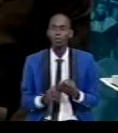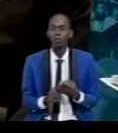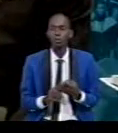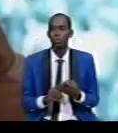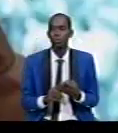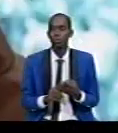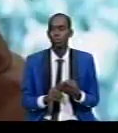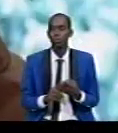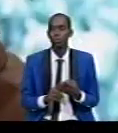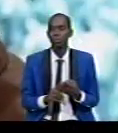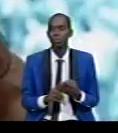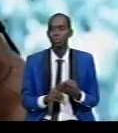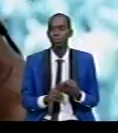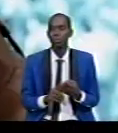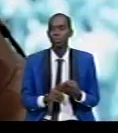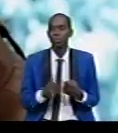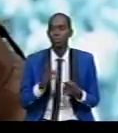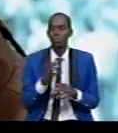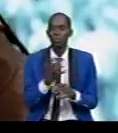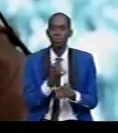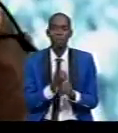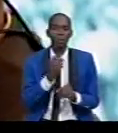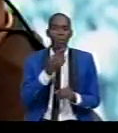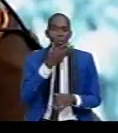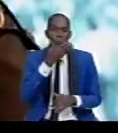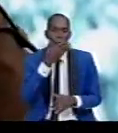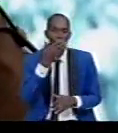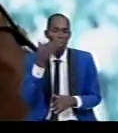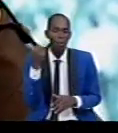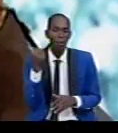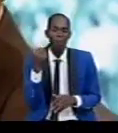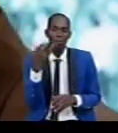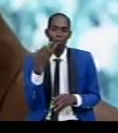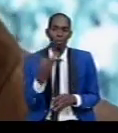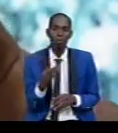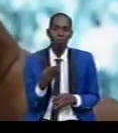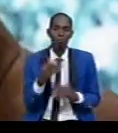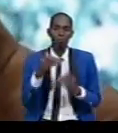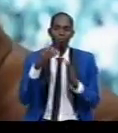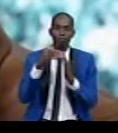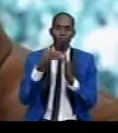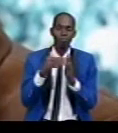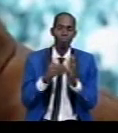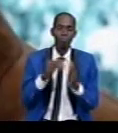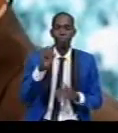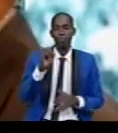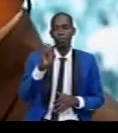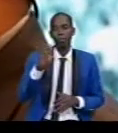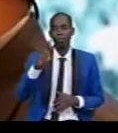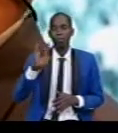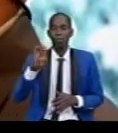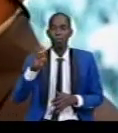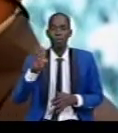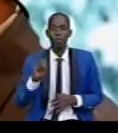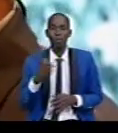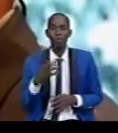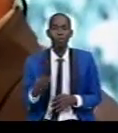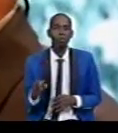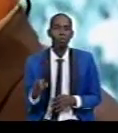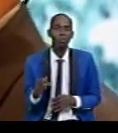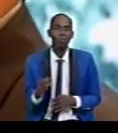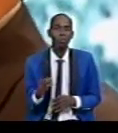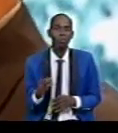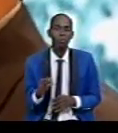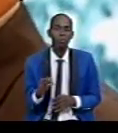that the pastor has done. So you got the best of, and you have his series. Yes. And so you have the different series that he's done. And so you want to